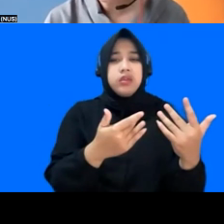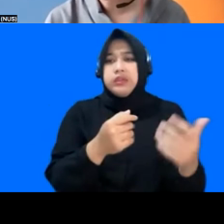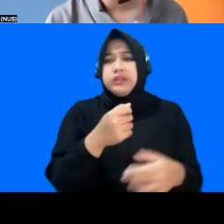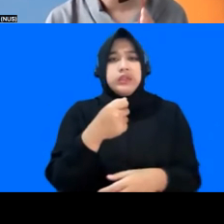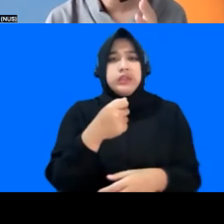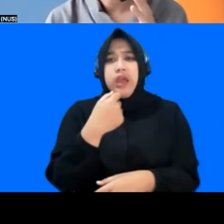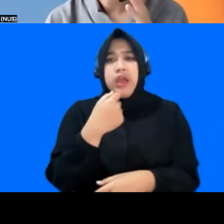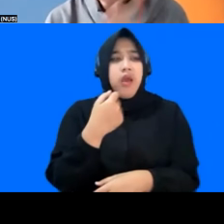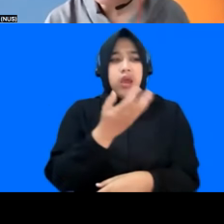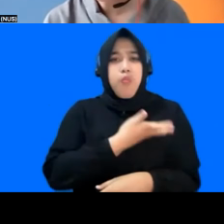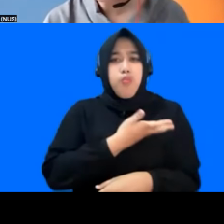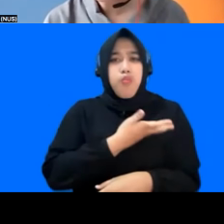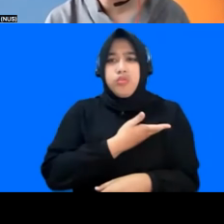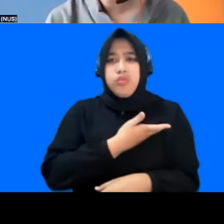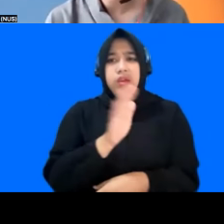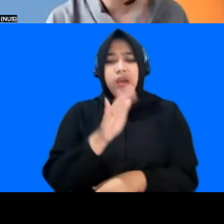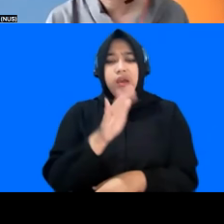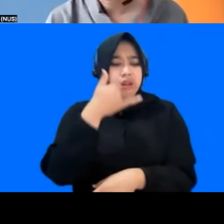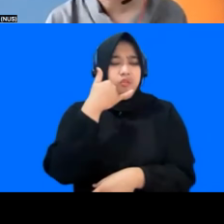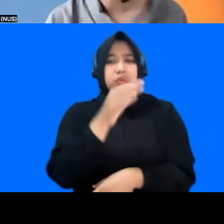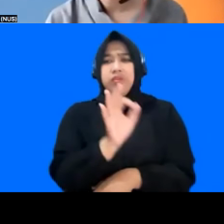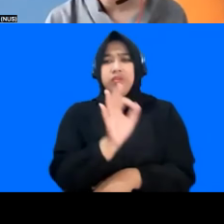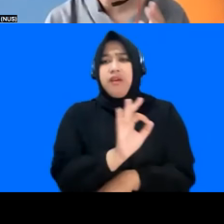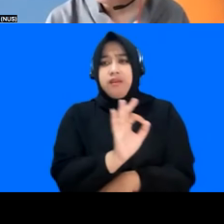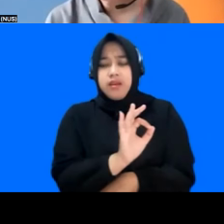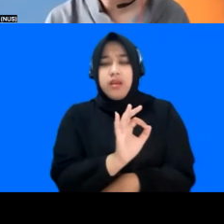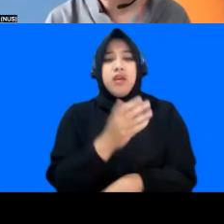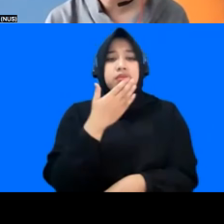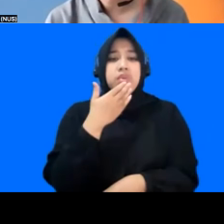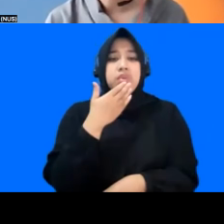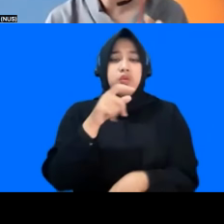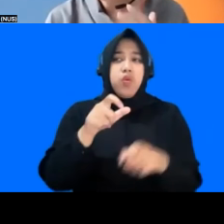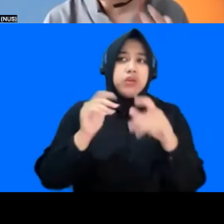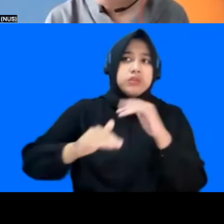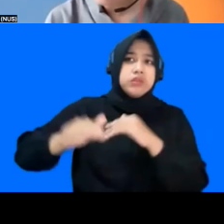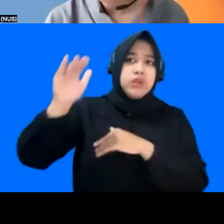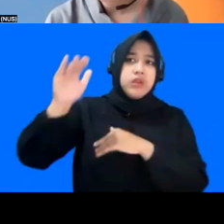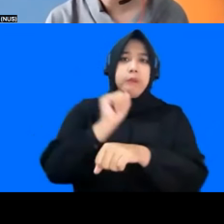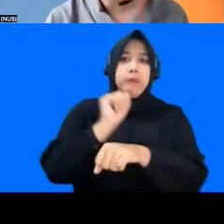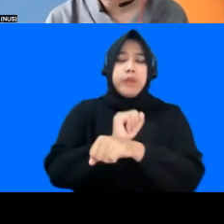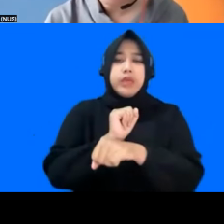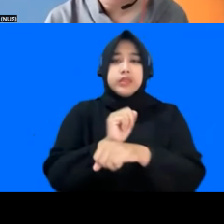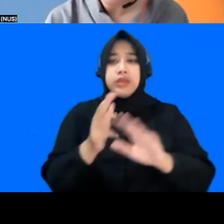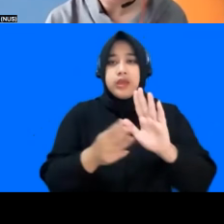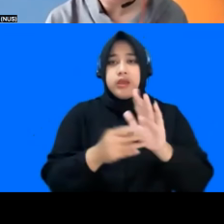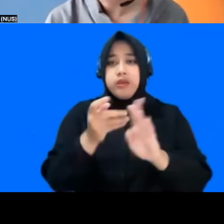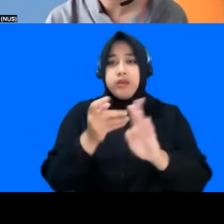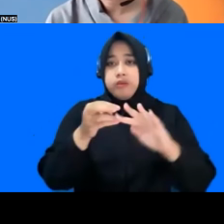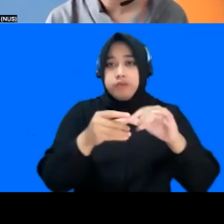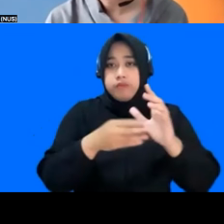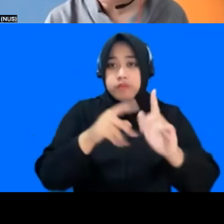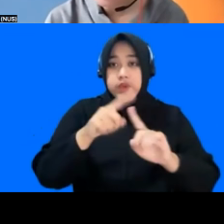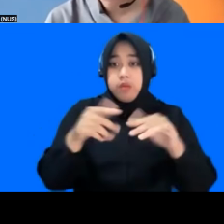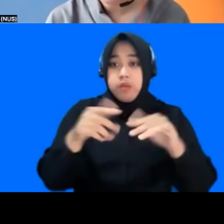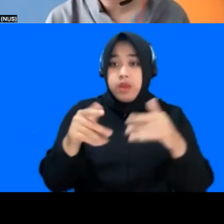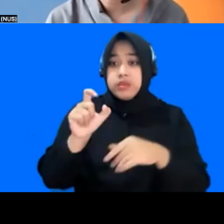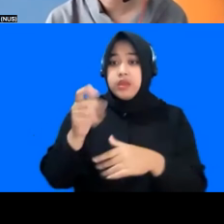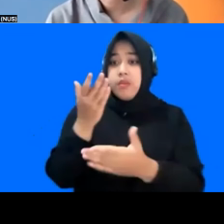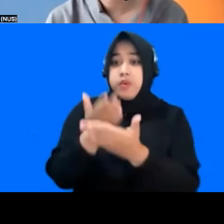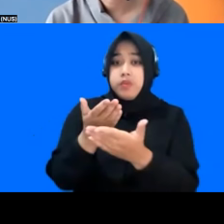elderly, the migrant workers, children, right? Now, how do we expect them to deal with this question when they don't